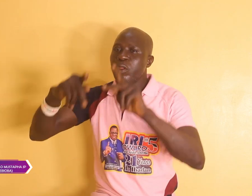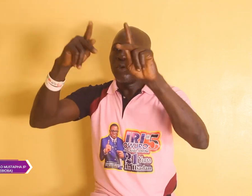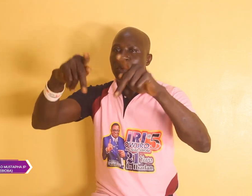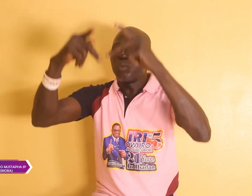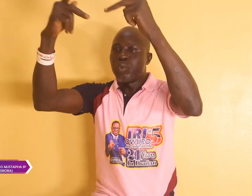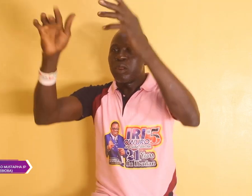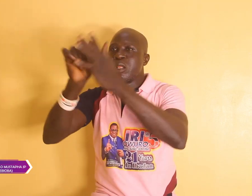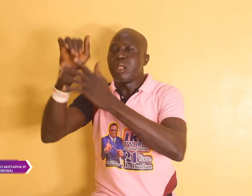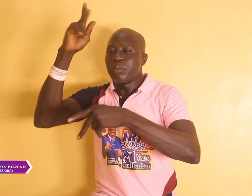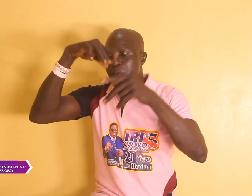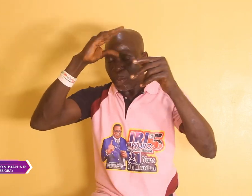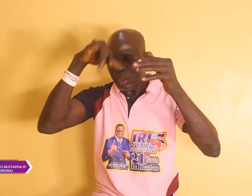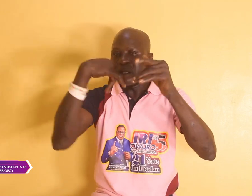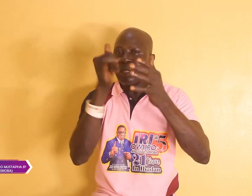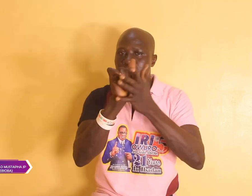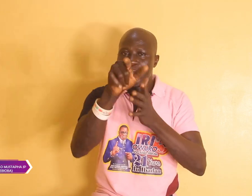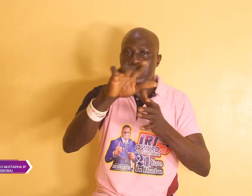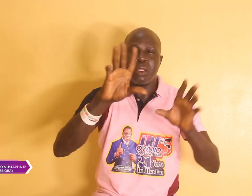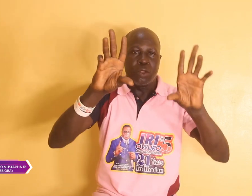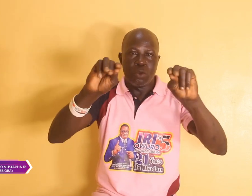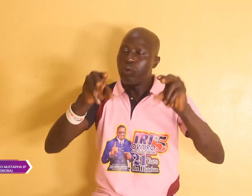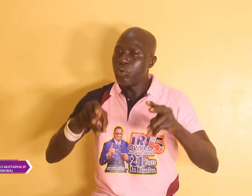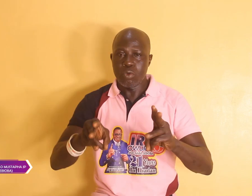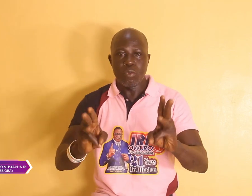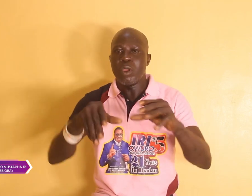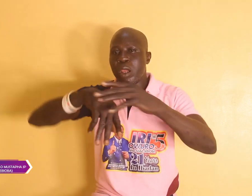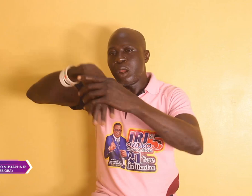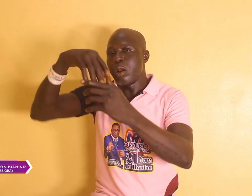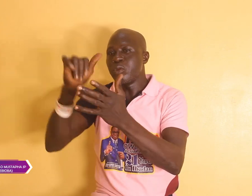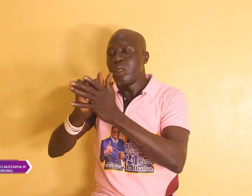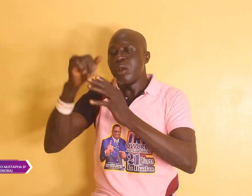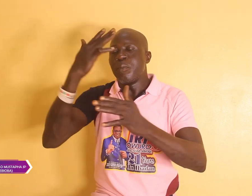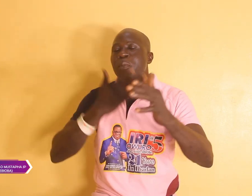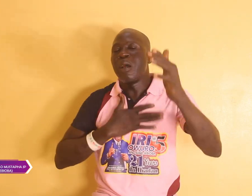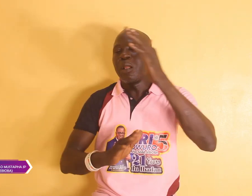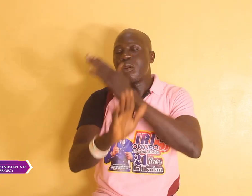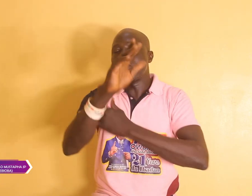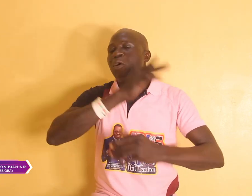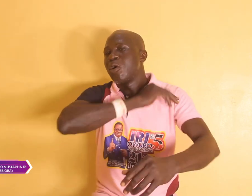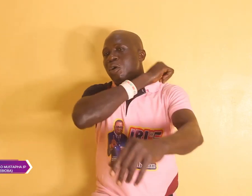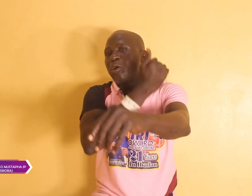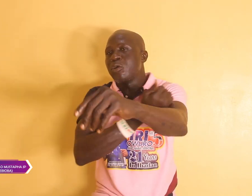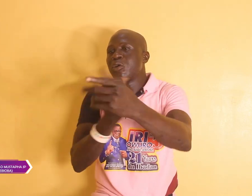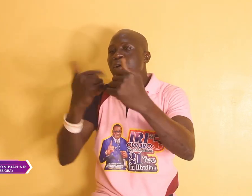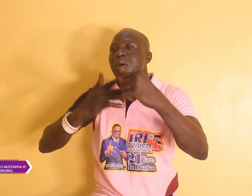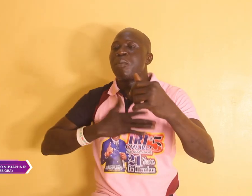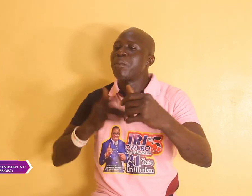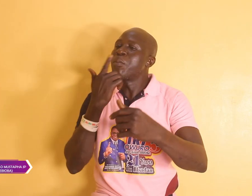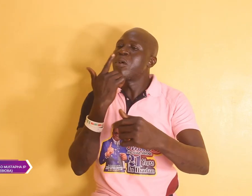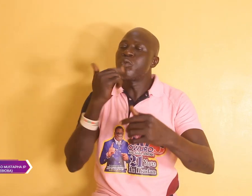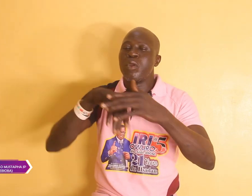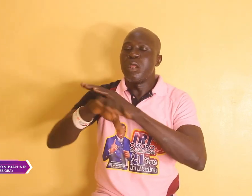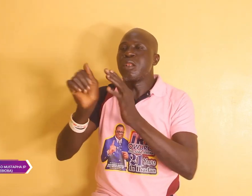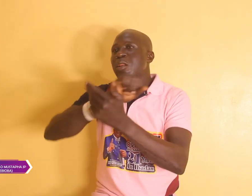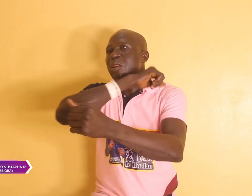ti eniyan so fun pe a man tells you that there is no way out for you oh my god olorun mi asetenu me jade authority comes out from my